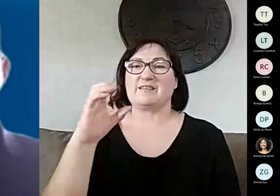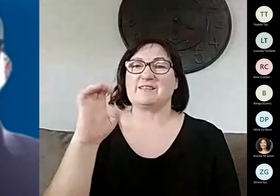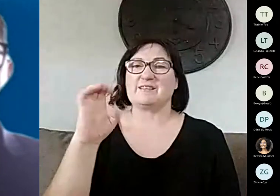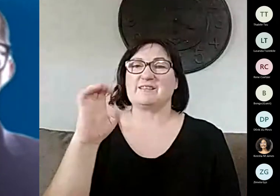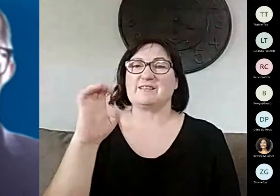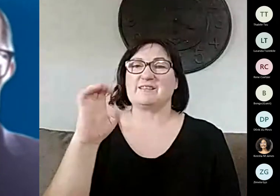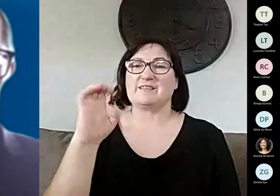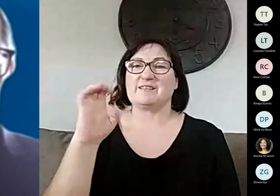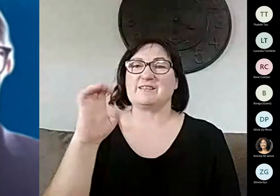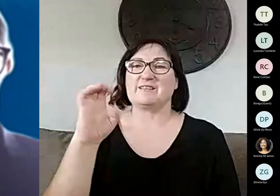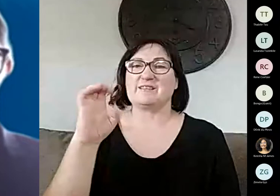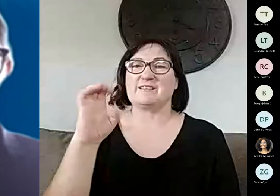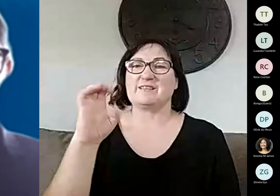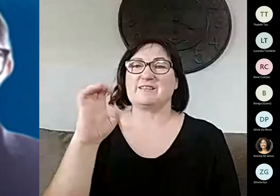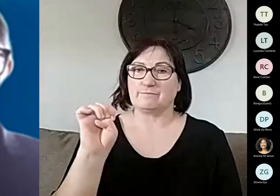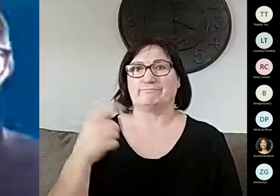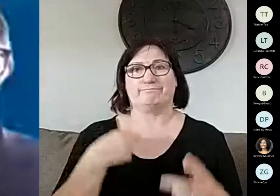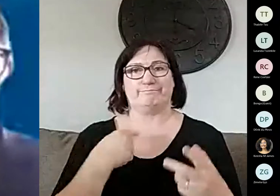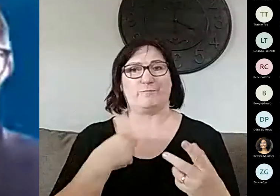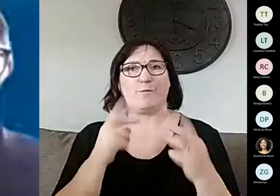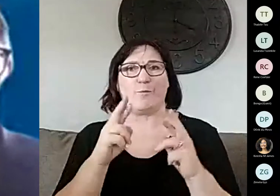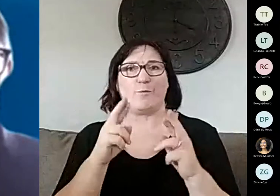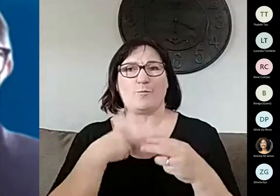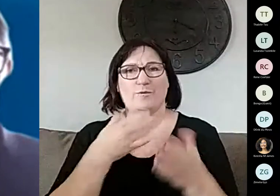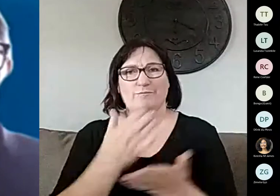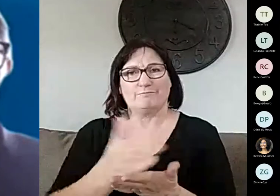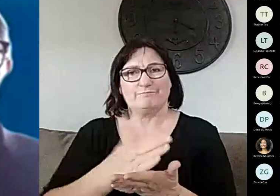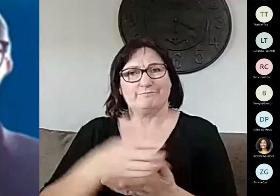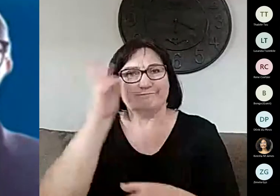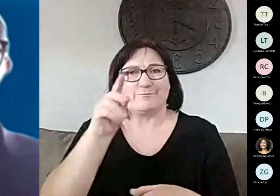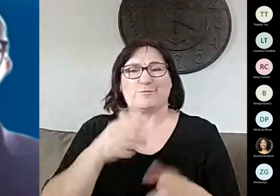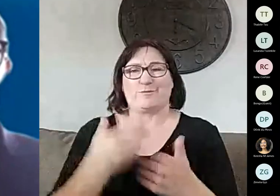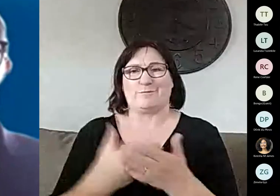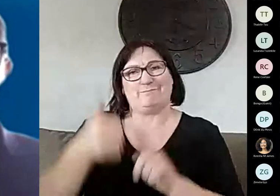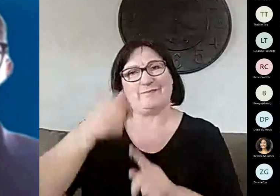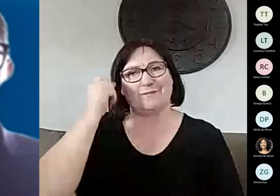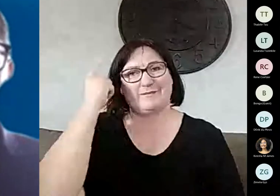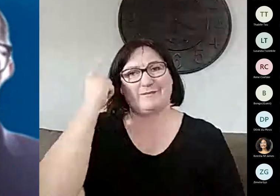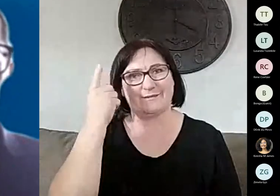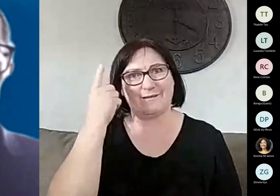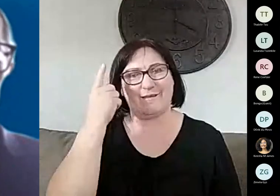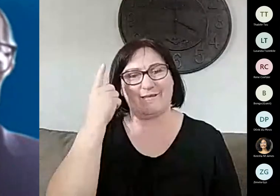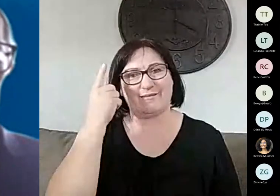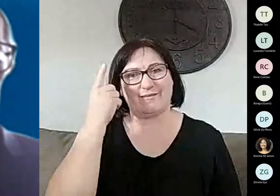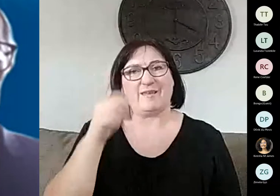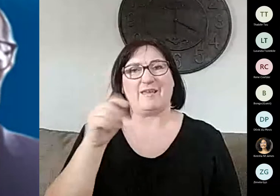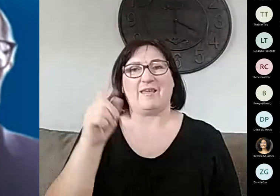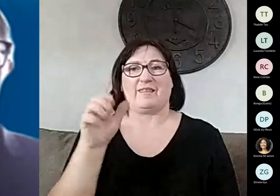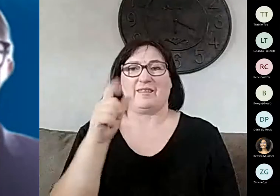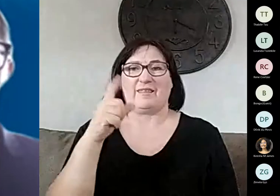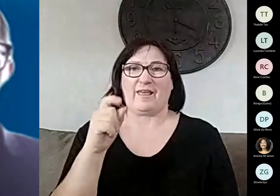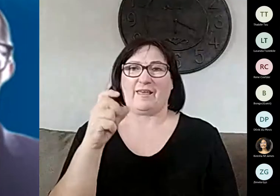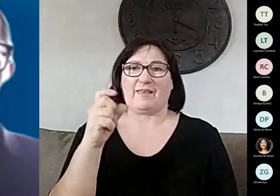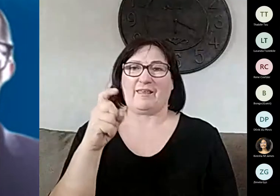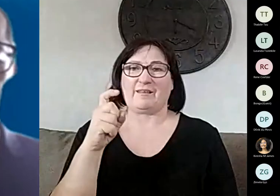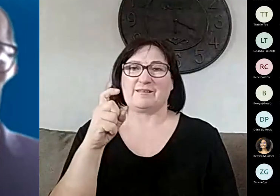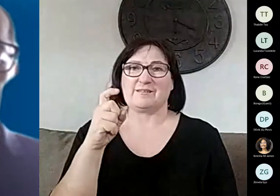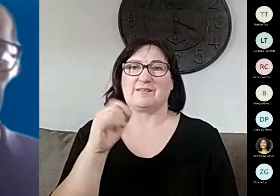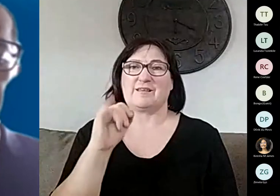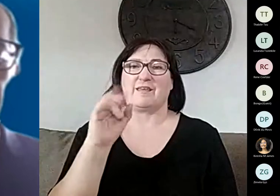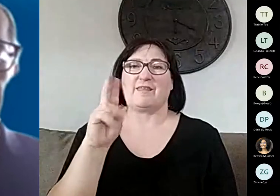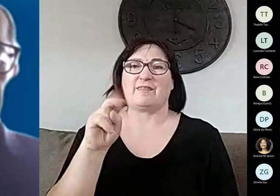you to better understand the tax incentives available to our small business owners and empower you on your journey